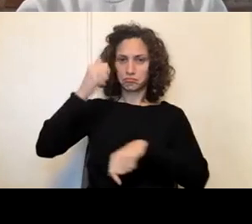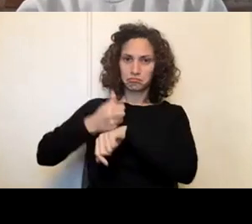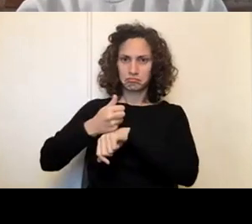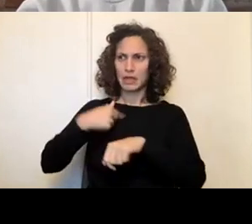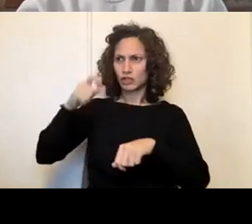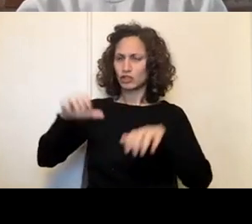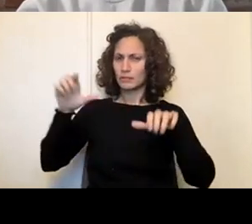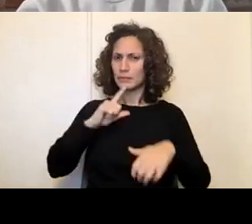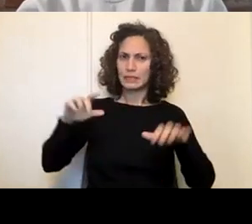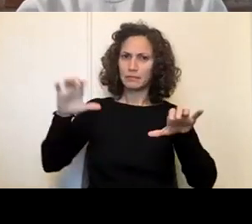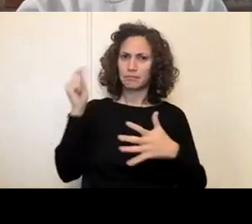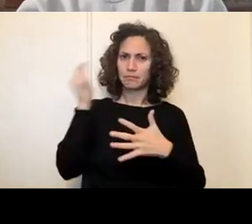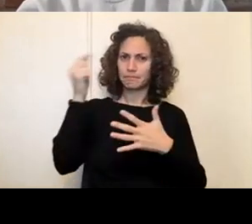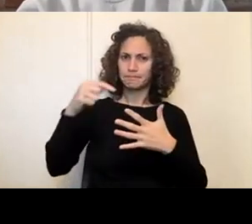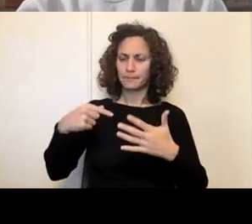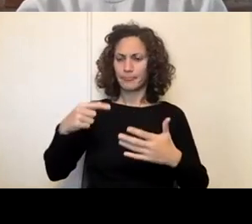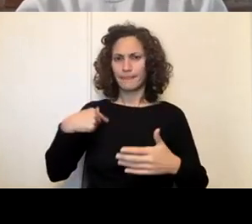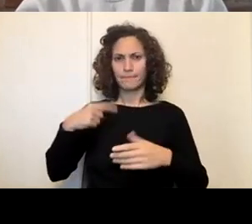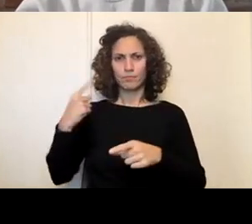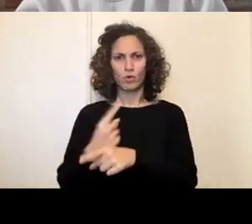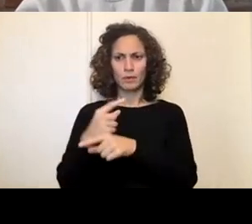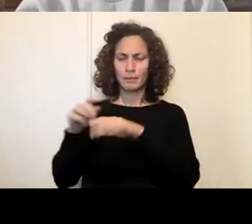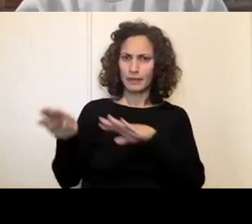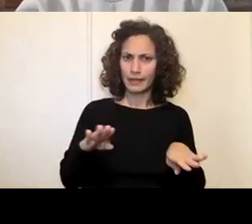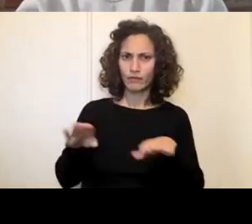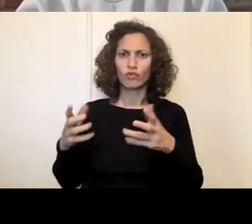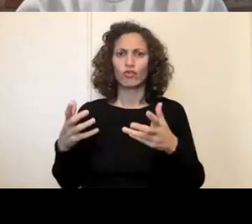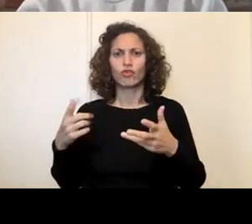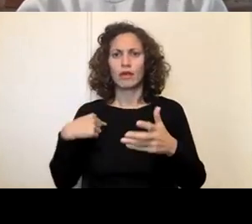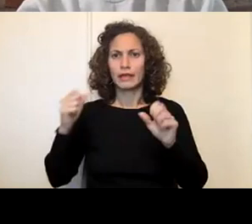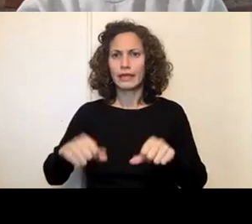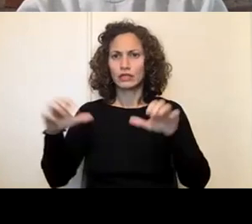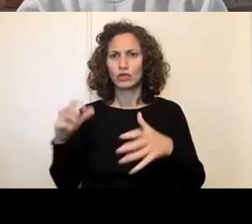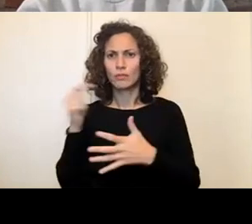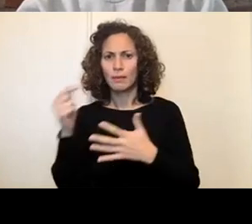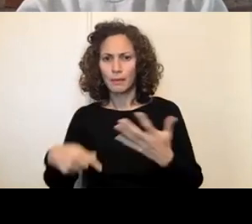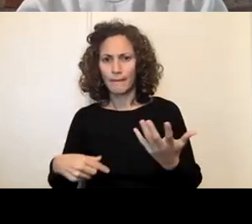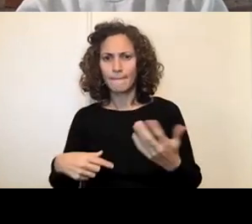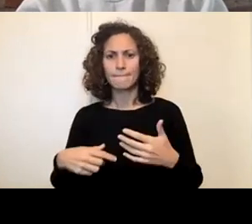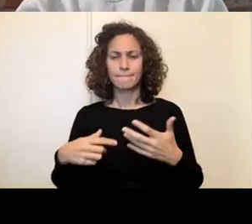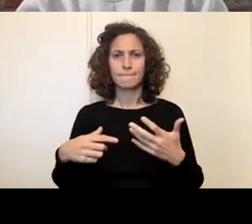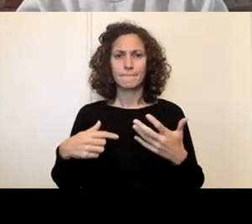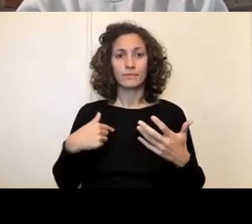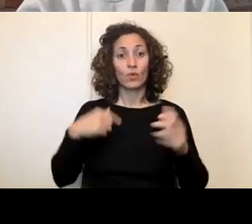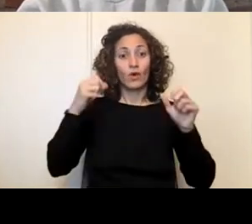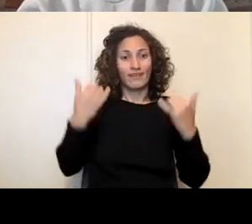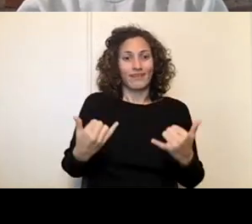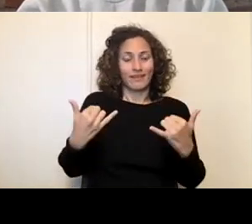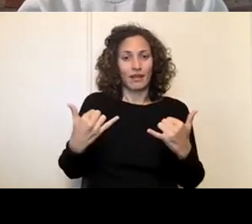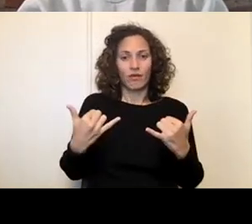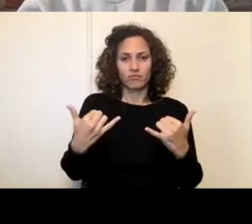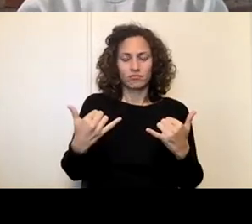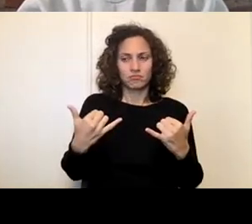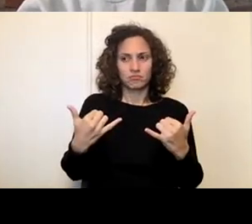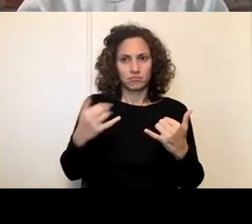to act, or how I'm supposed to behave, or what I can do. And so, kind of redefining what it